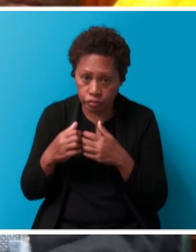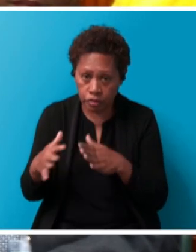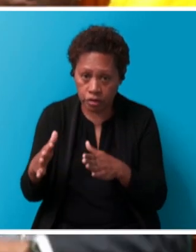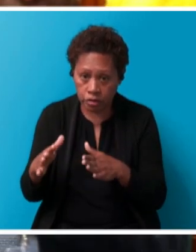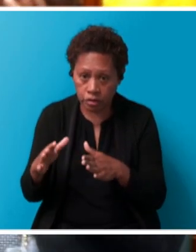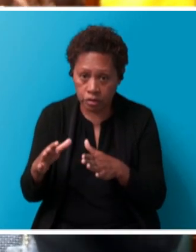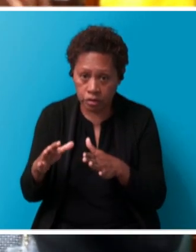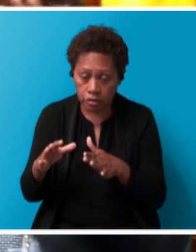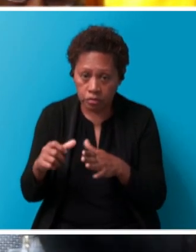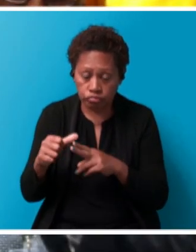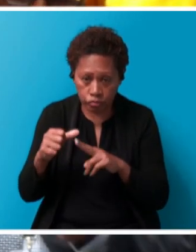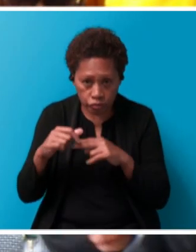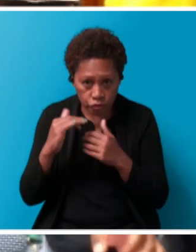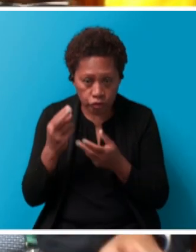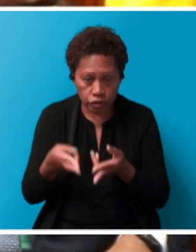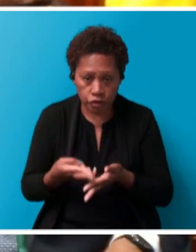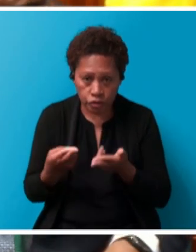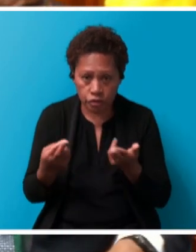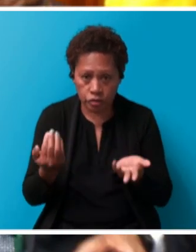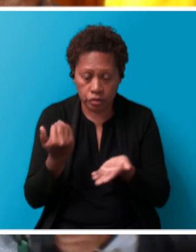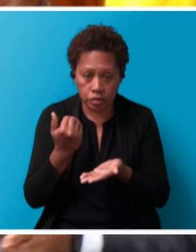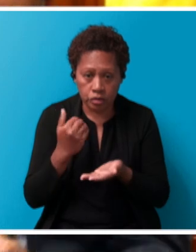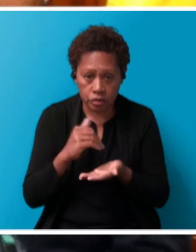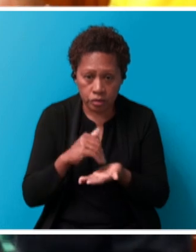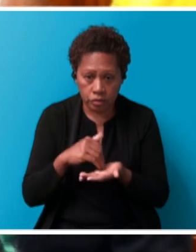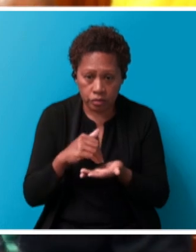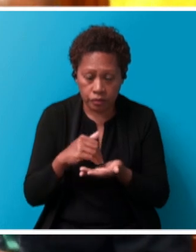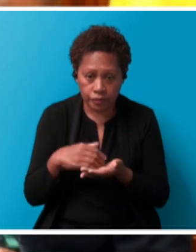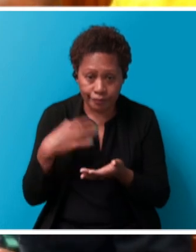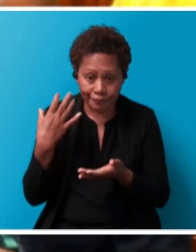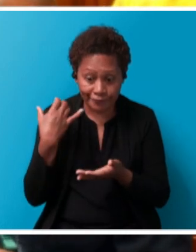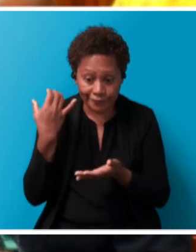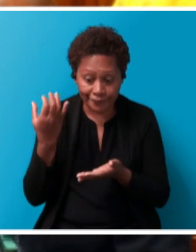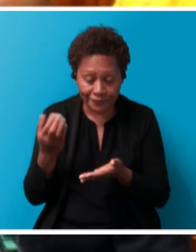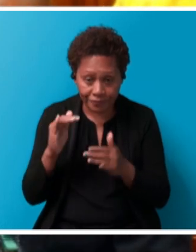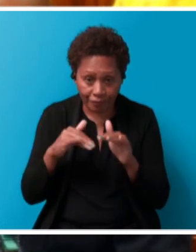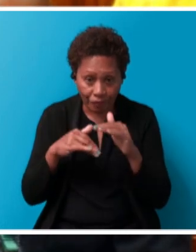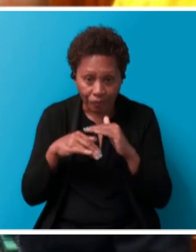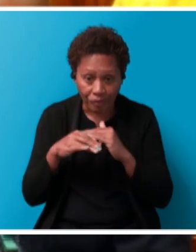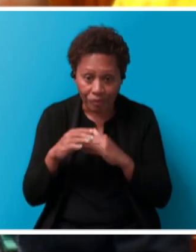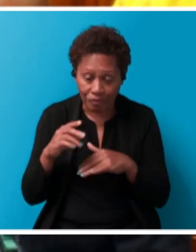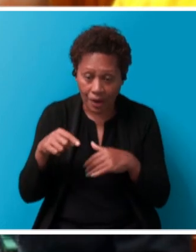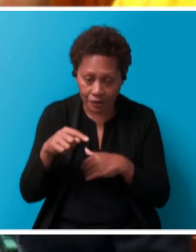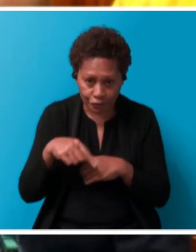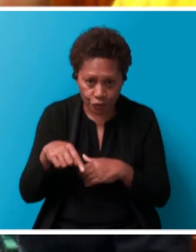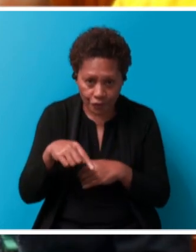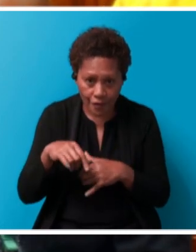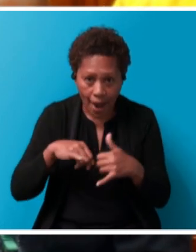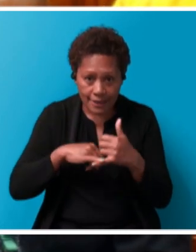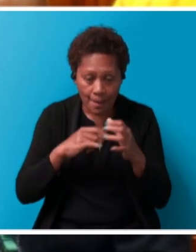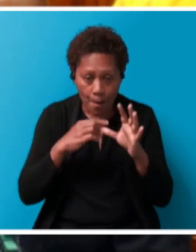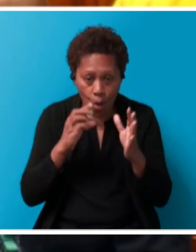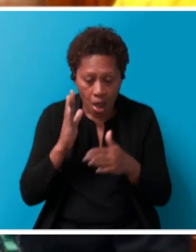Center, which will be located at the FNU campus in Samabula. STACI will be funded